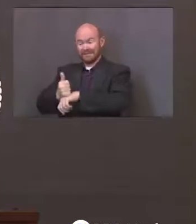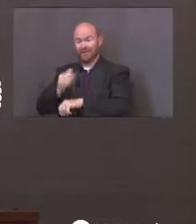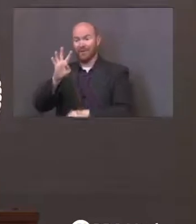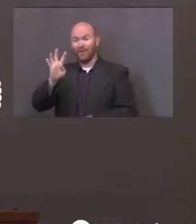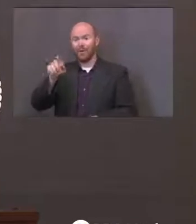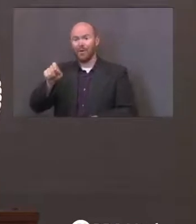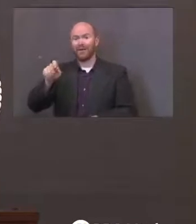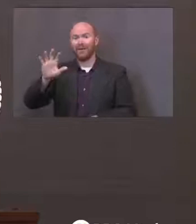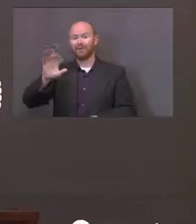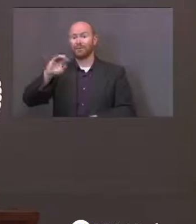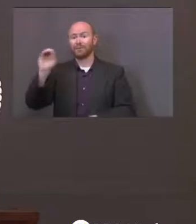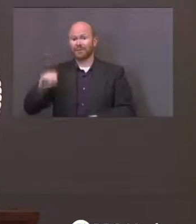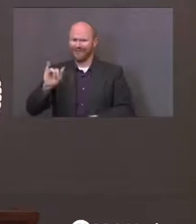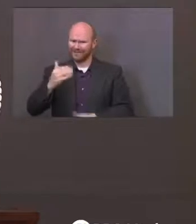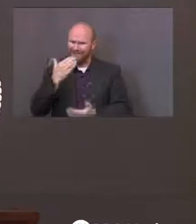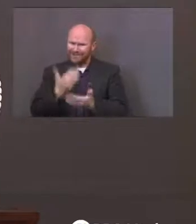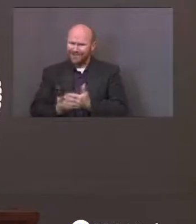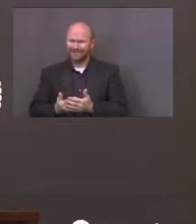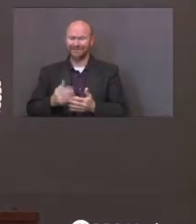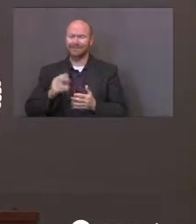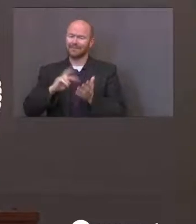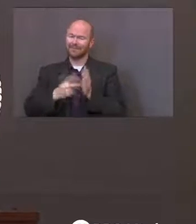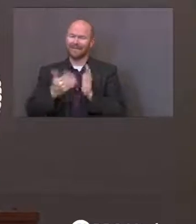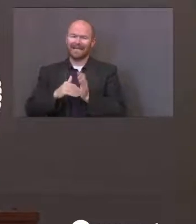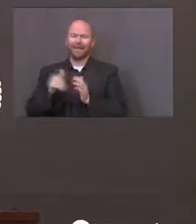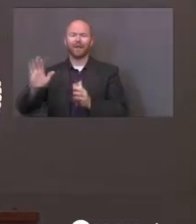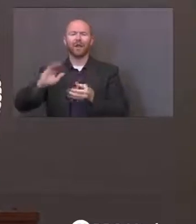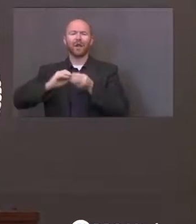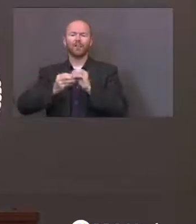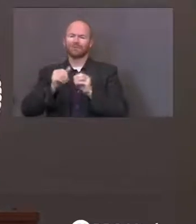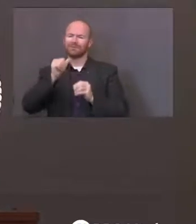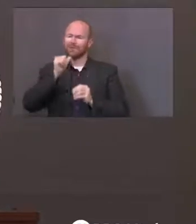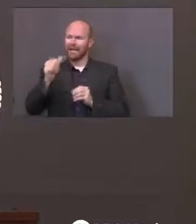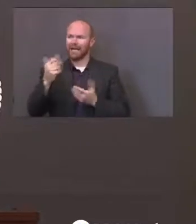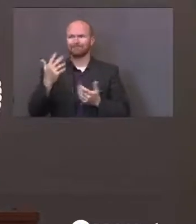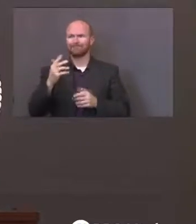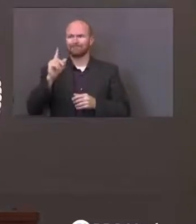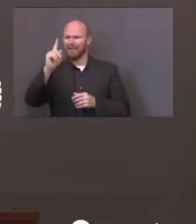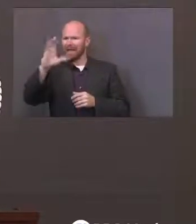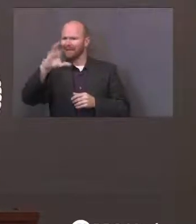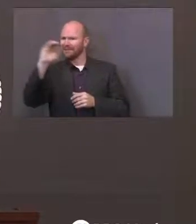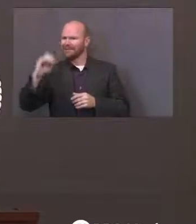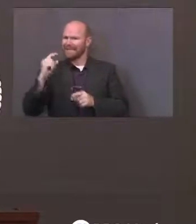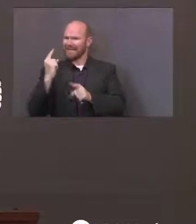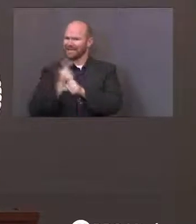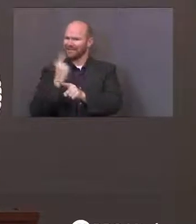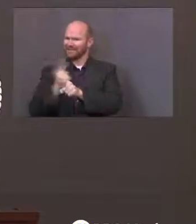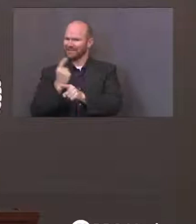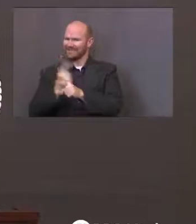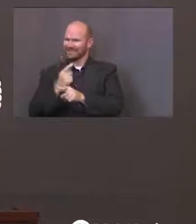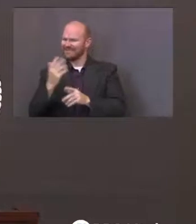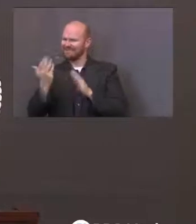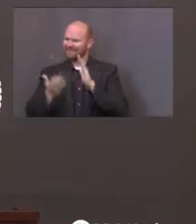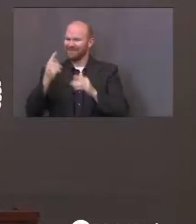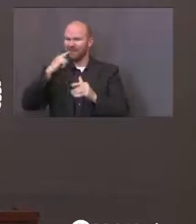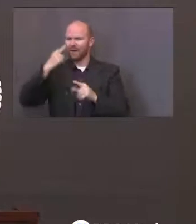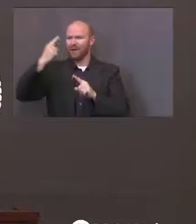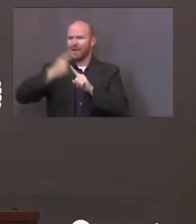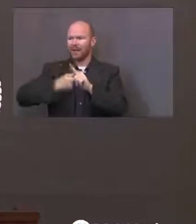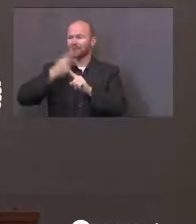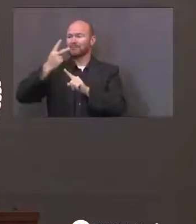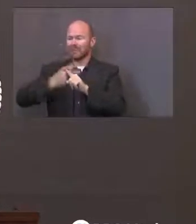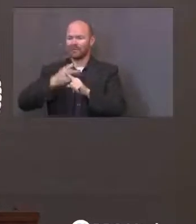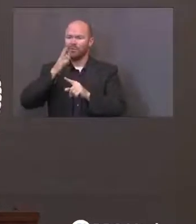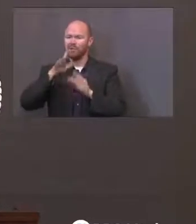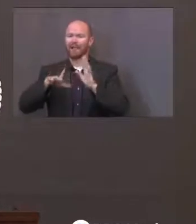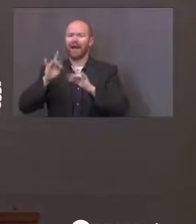we also know that those are very soft unemployment numbers, and there's the opportunity for them to bounce around over the next few months. We want to